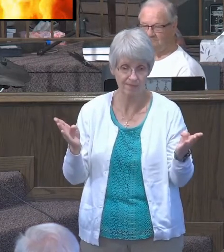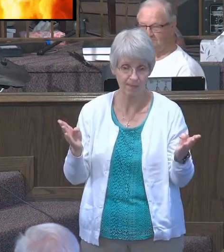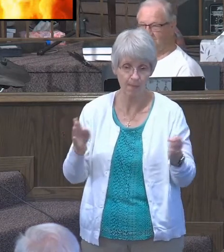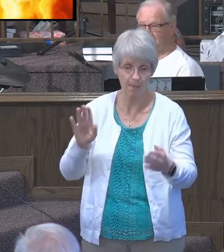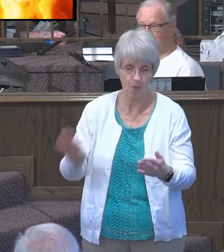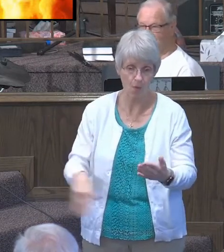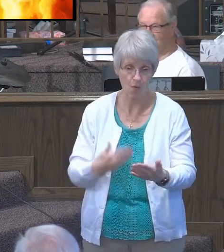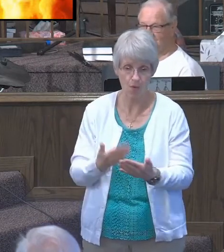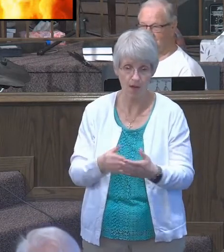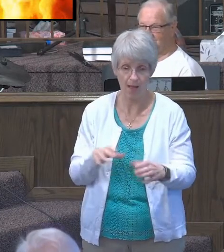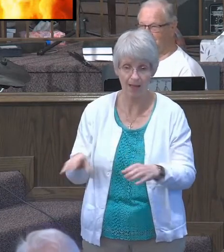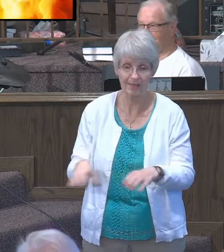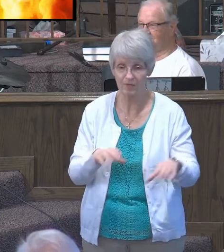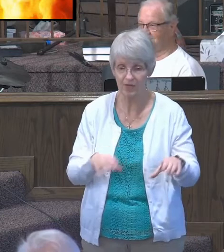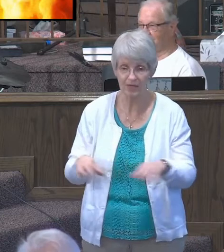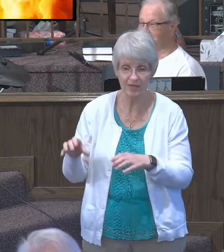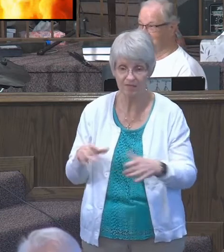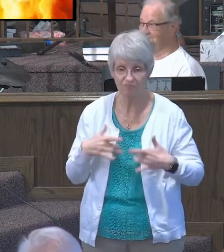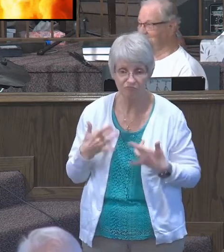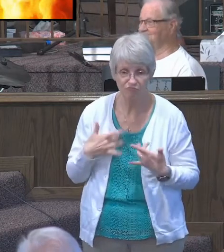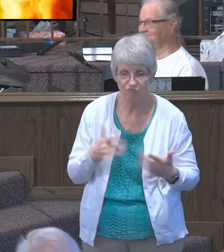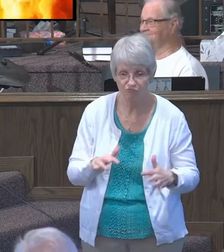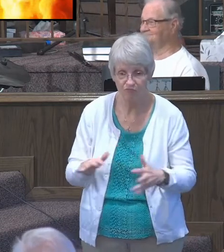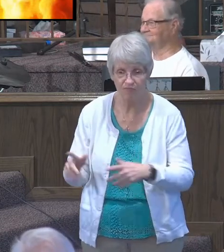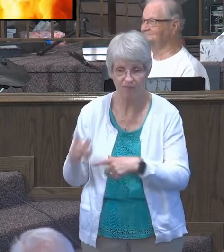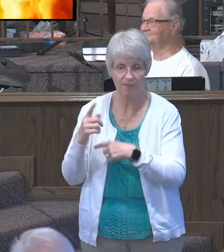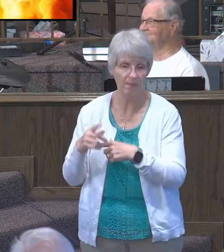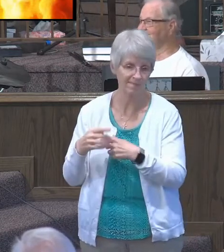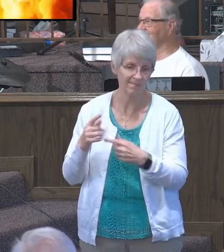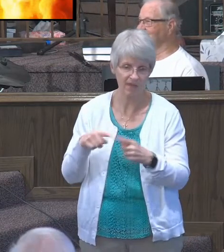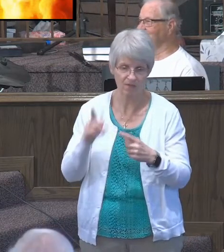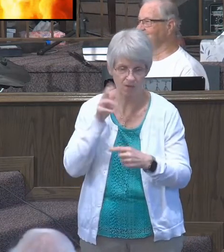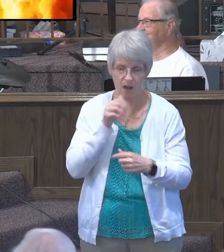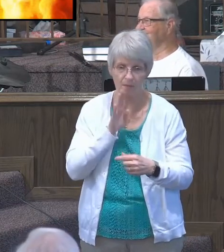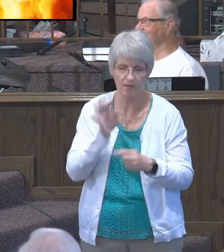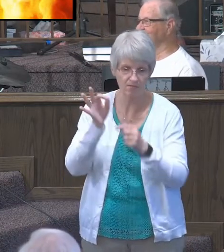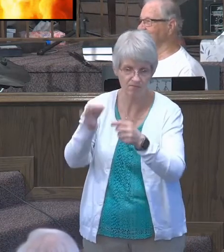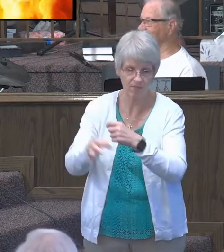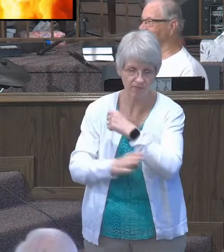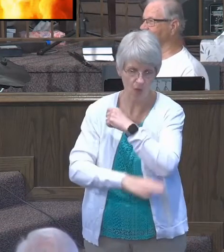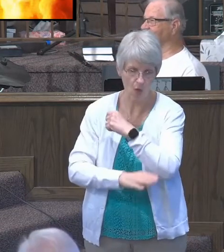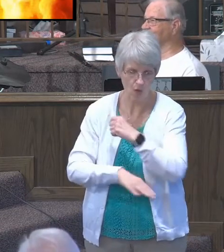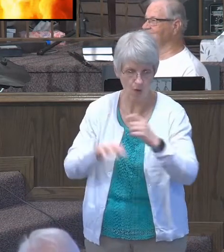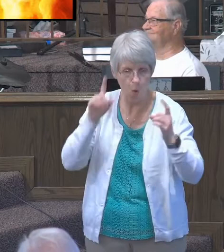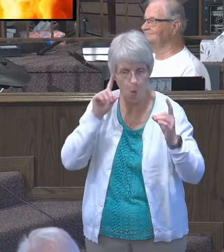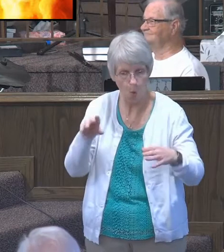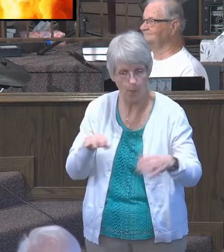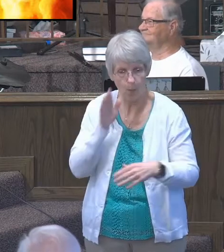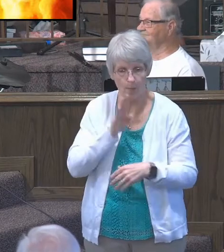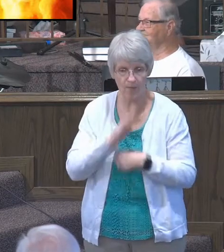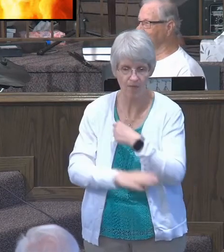really be here tomorrow. It's one of those deals, like we'll wake up and it'll be September. So We are making plans to